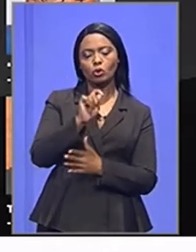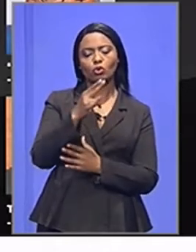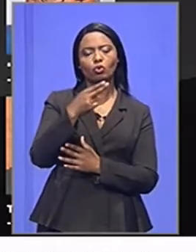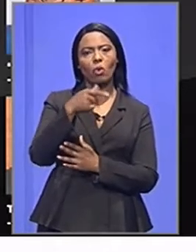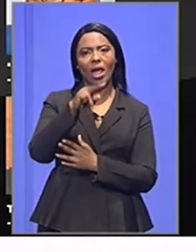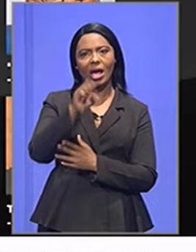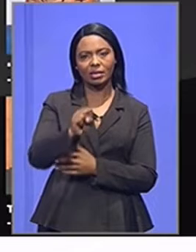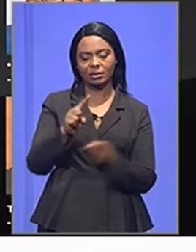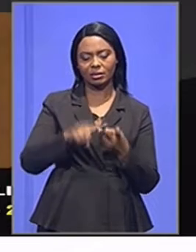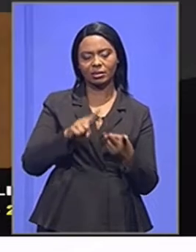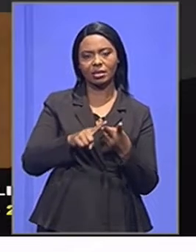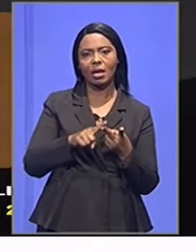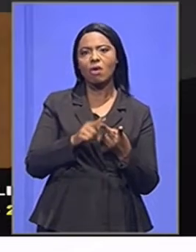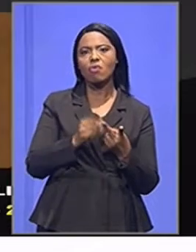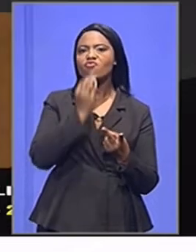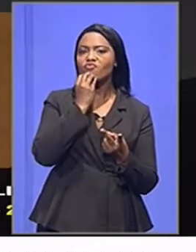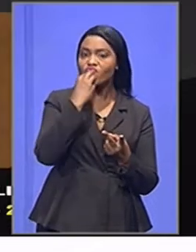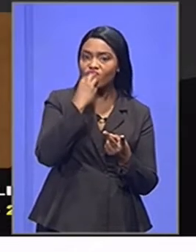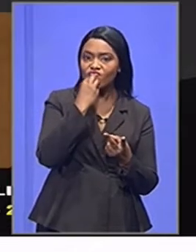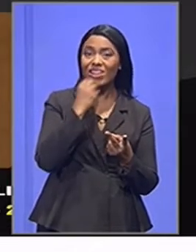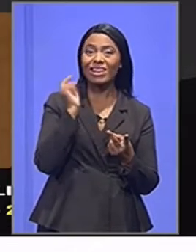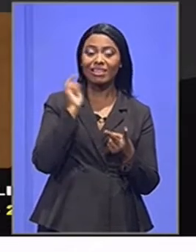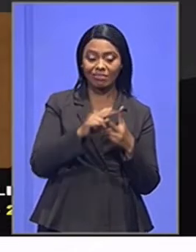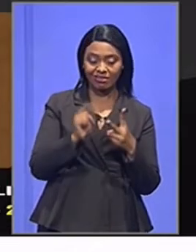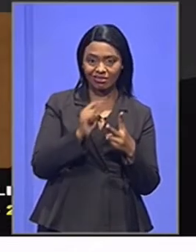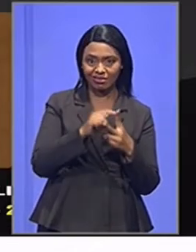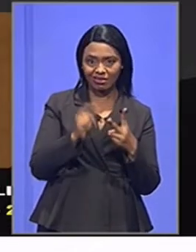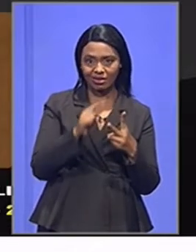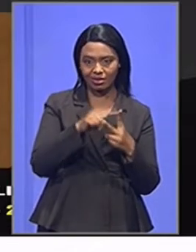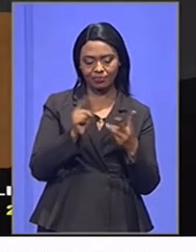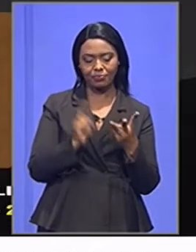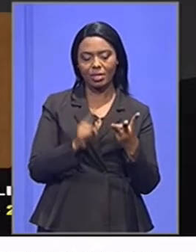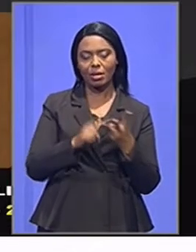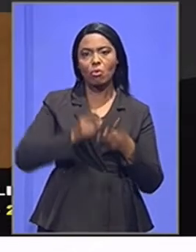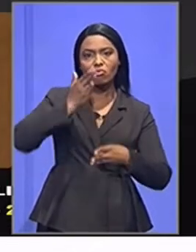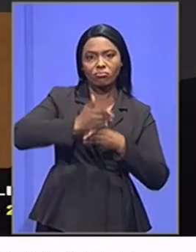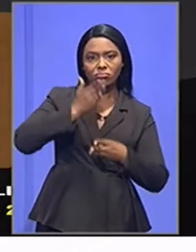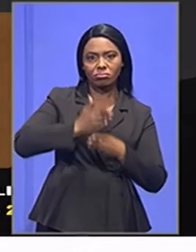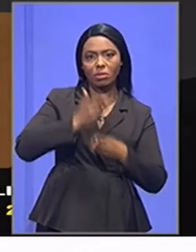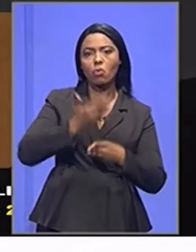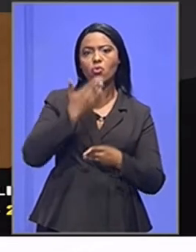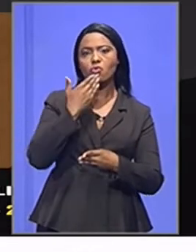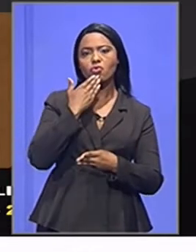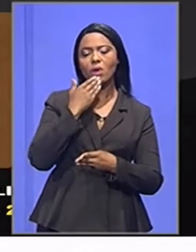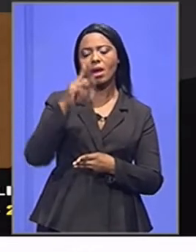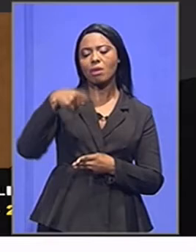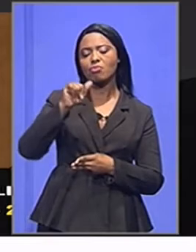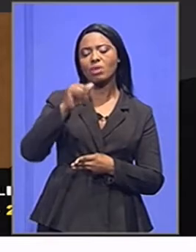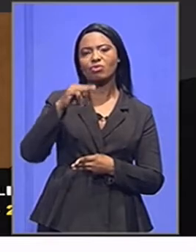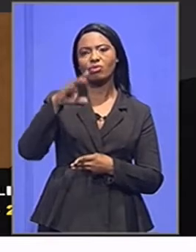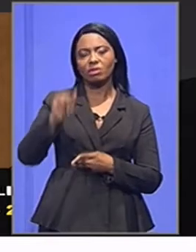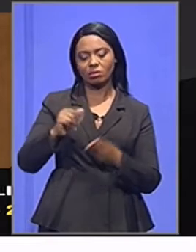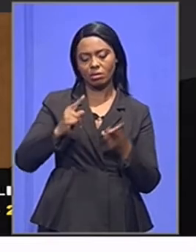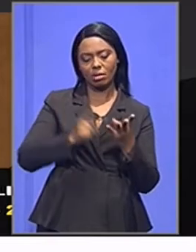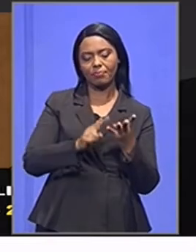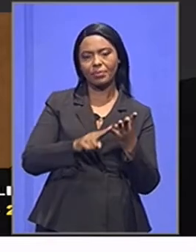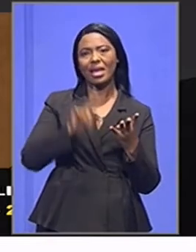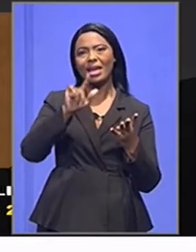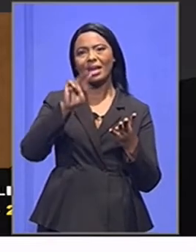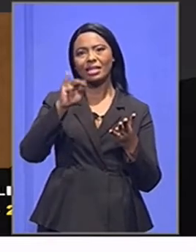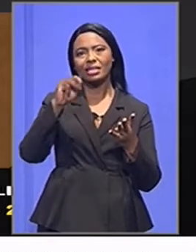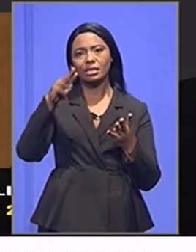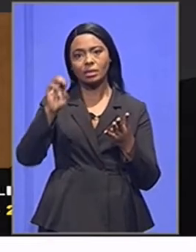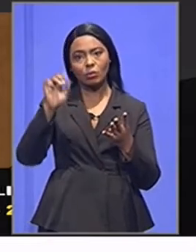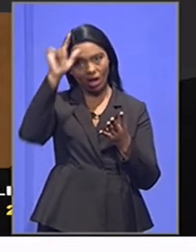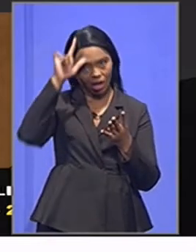le ya diminerale le energy Gwede Mantashe wa tsa ditiro le popego Theo Patricia Dilil le wa tsa bojana la Lindiwe Sisulu